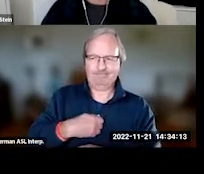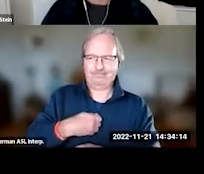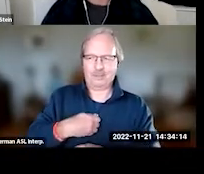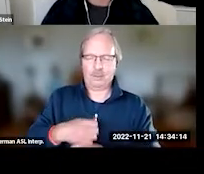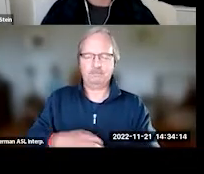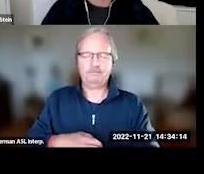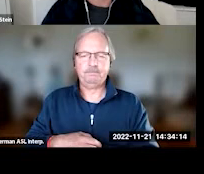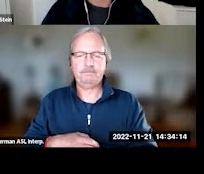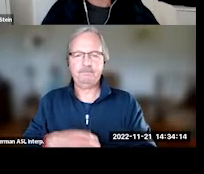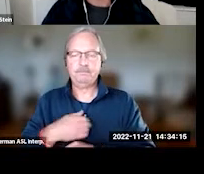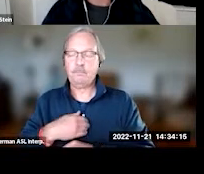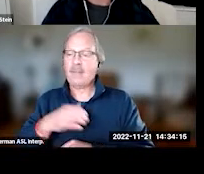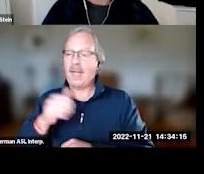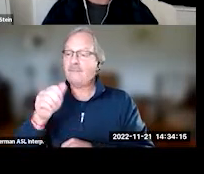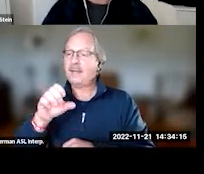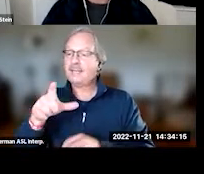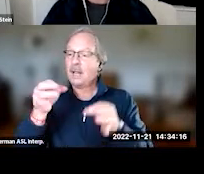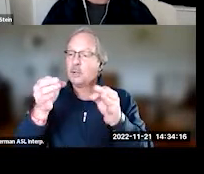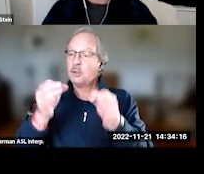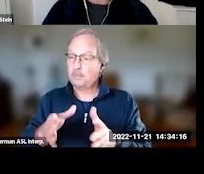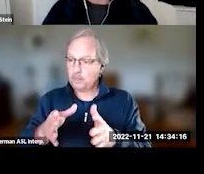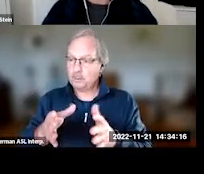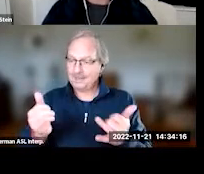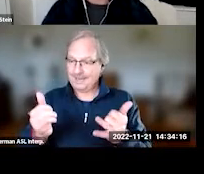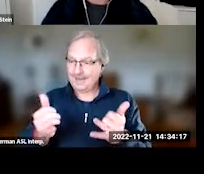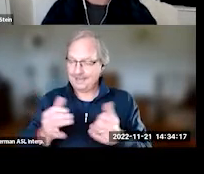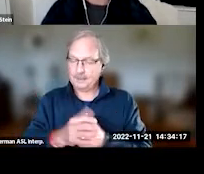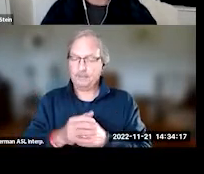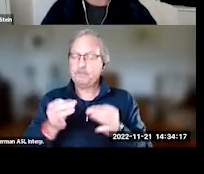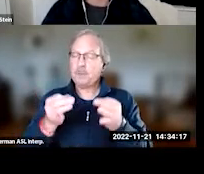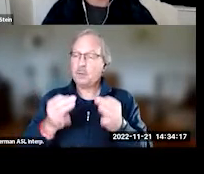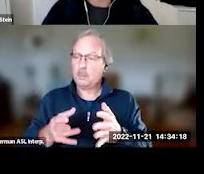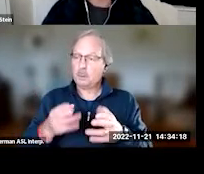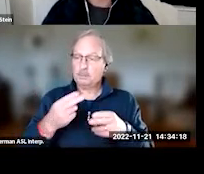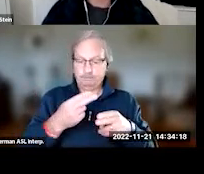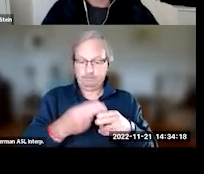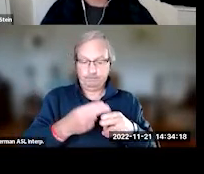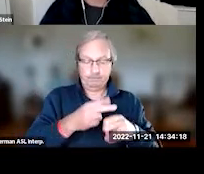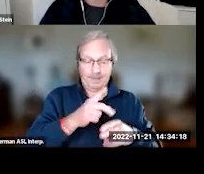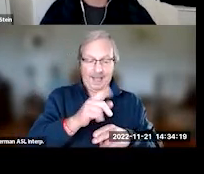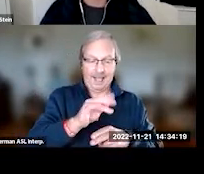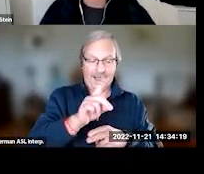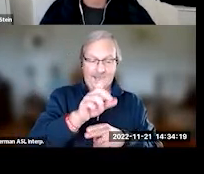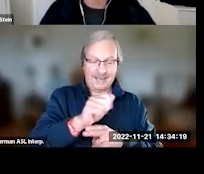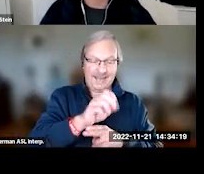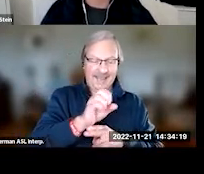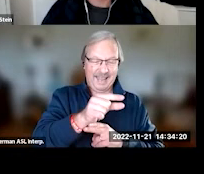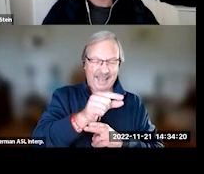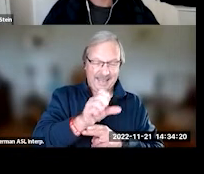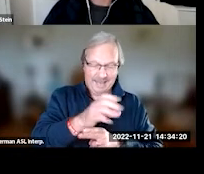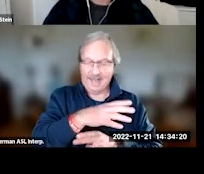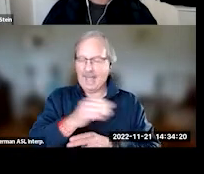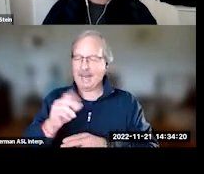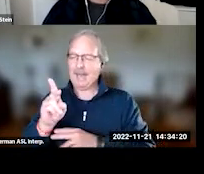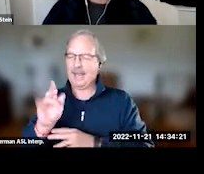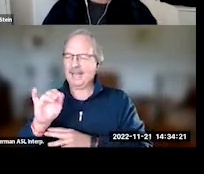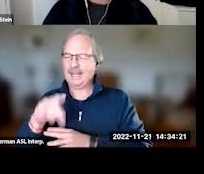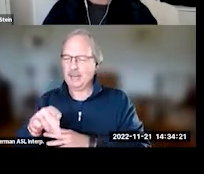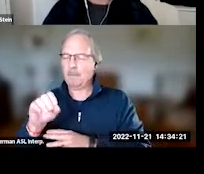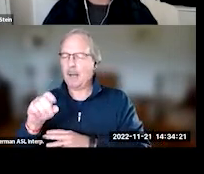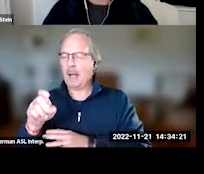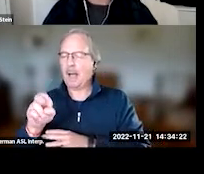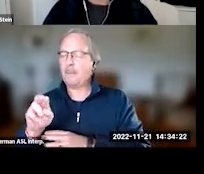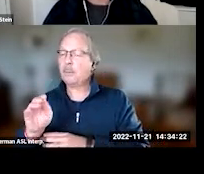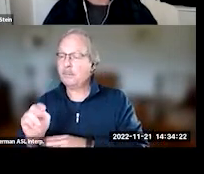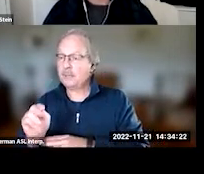We do have ASL interpretation for today's event. Our interpreters are Linda Eggie and Kip Oberman. We also